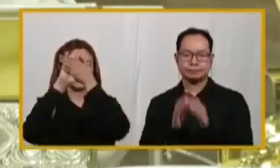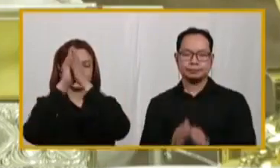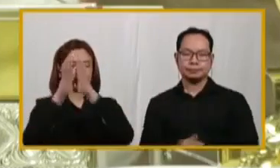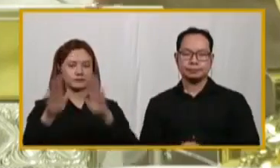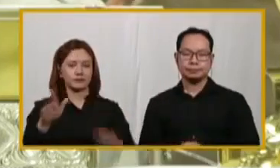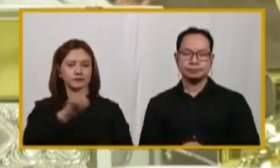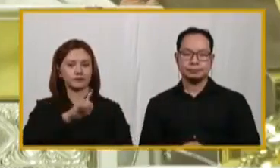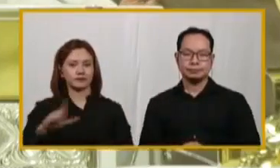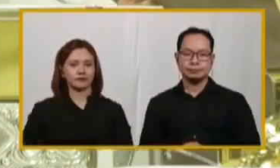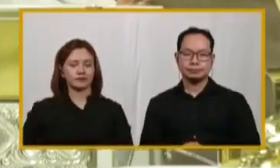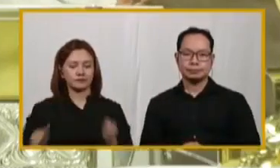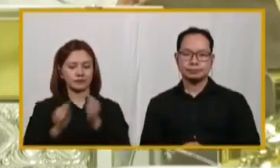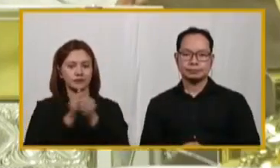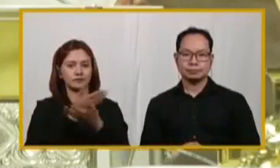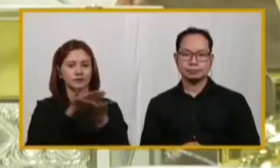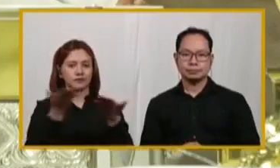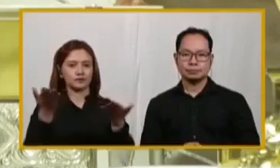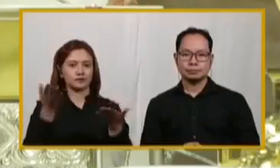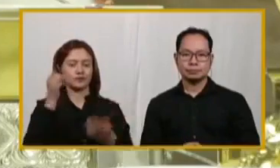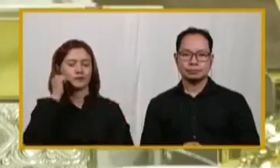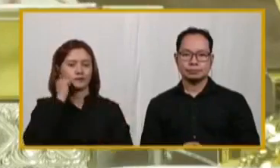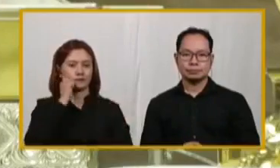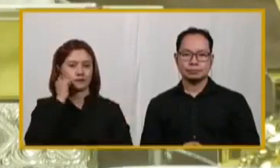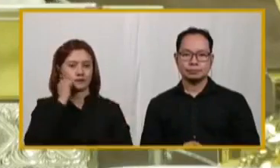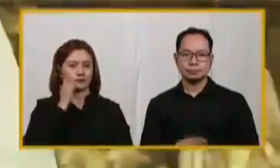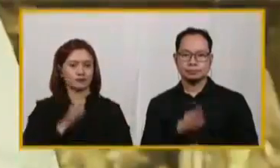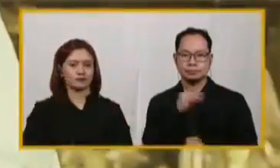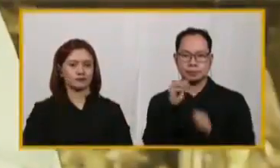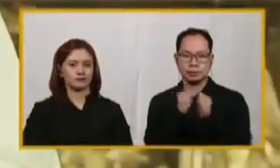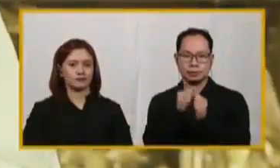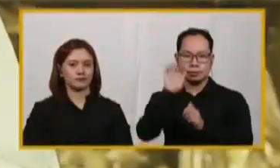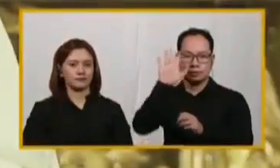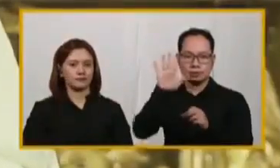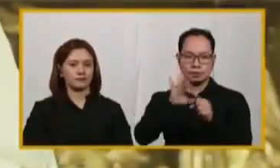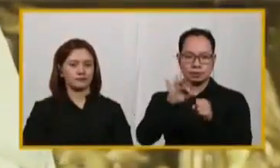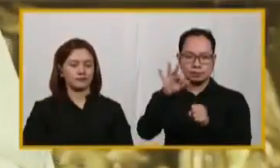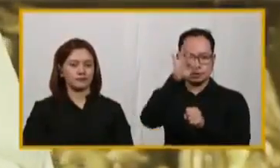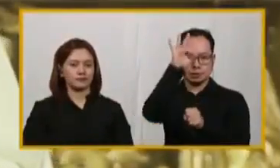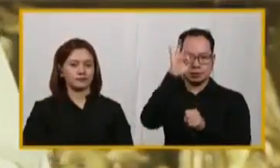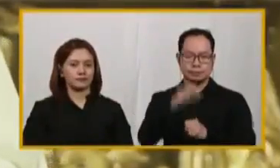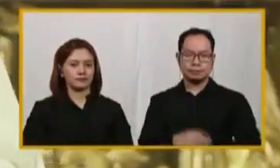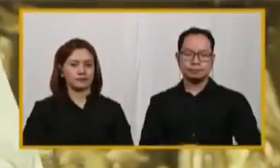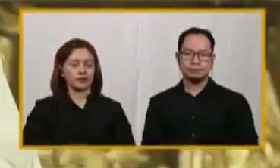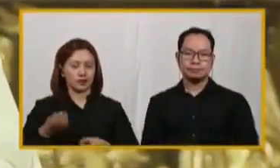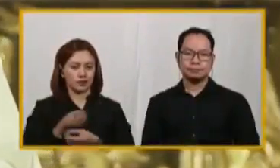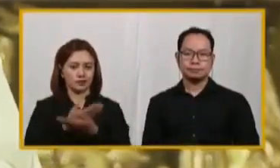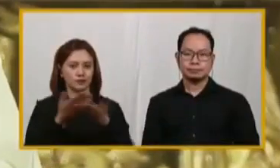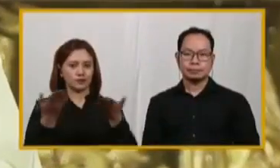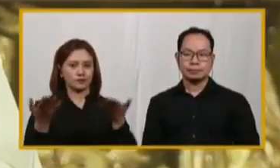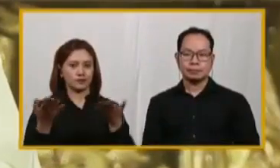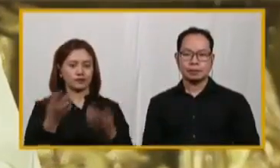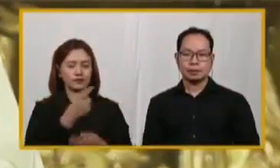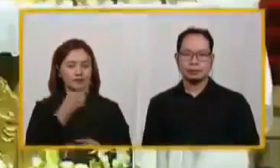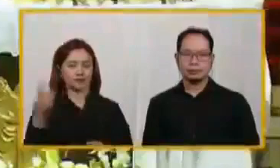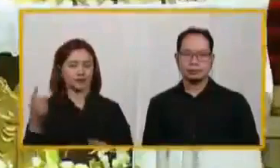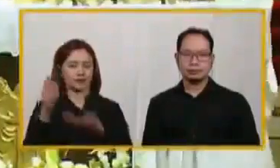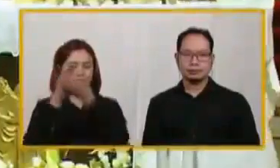Lord be with you always. And with your spirit. Let us offer each other the sign of